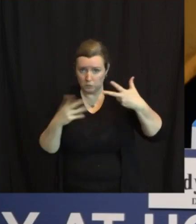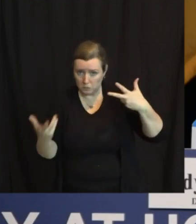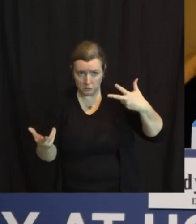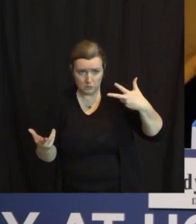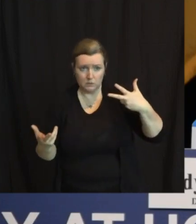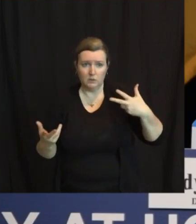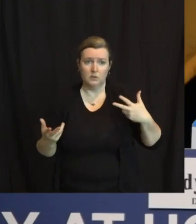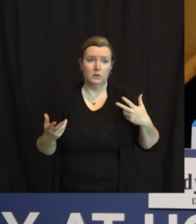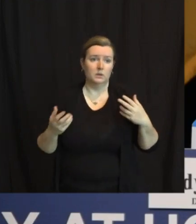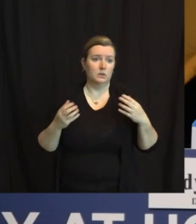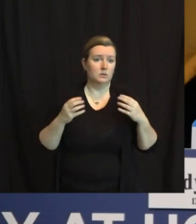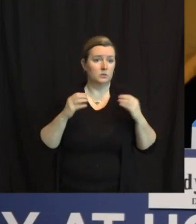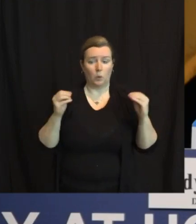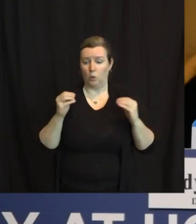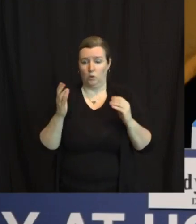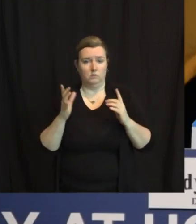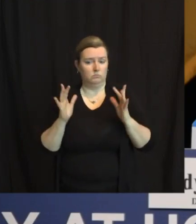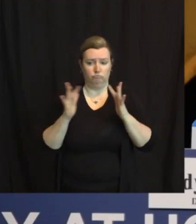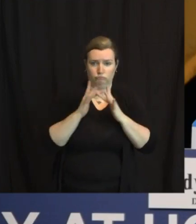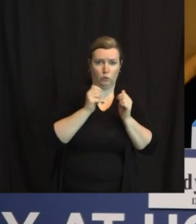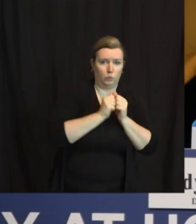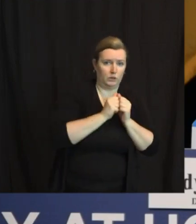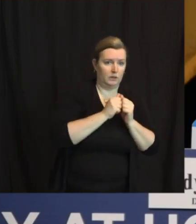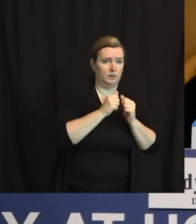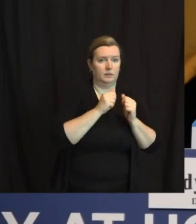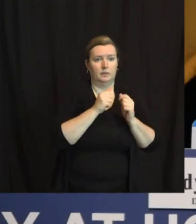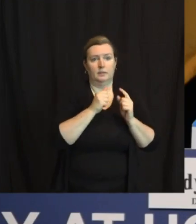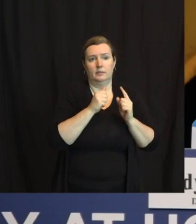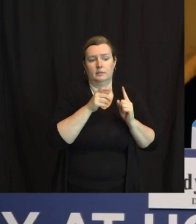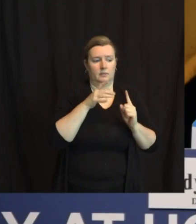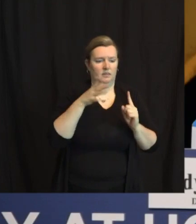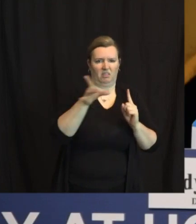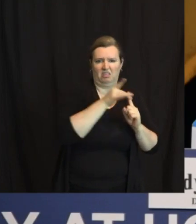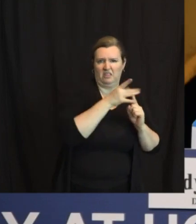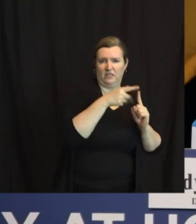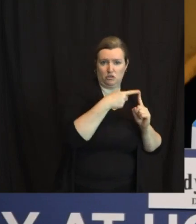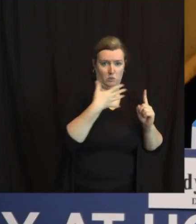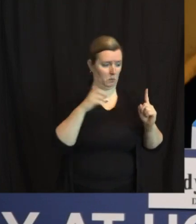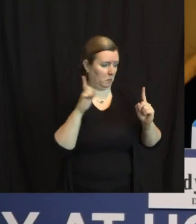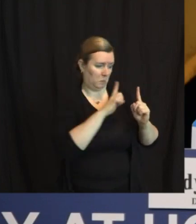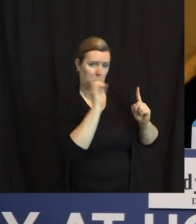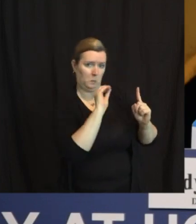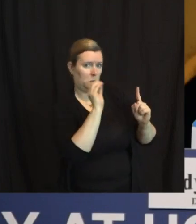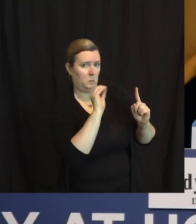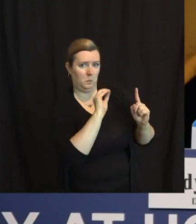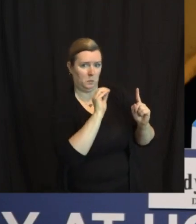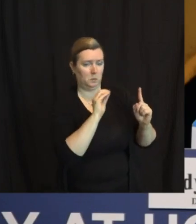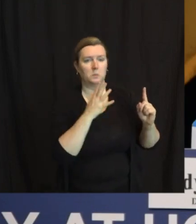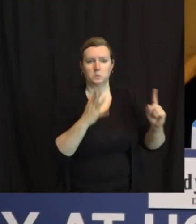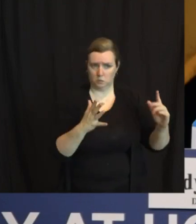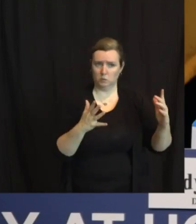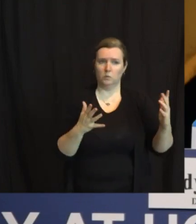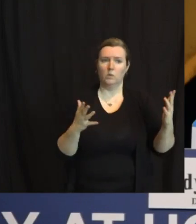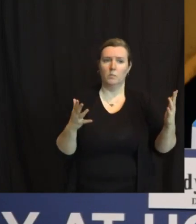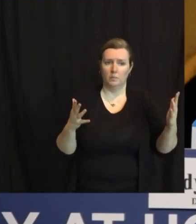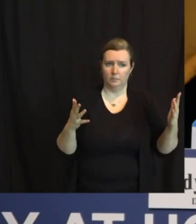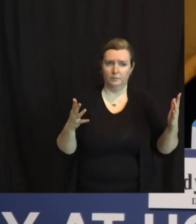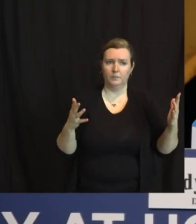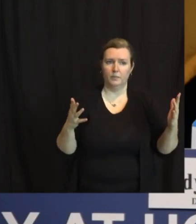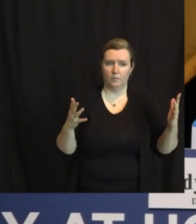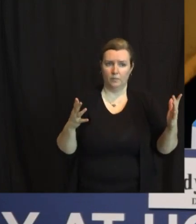had contact with anyone with or suspected of COVID-19 or any other respiratory illness for that matter.